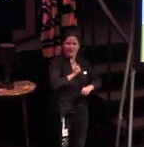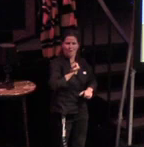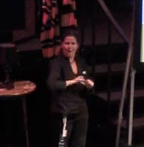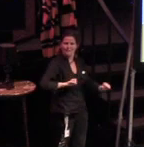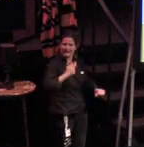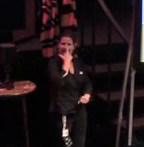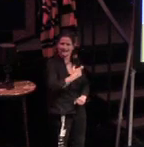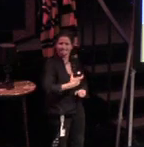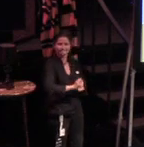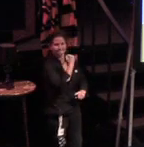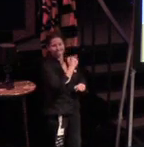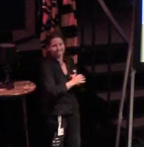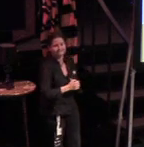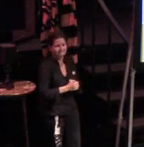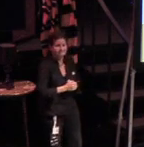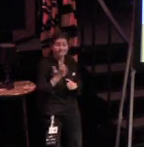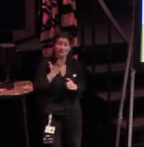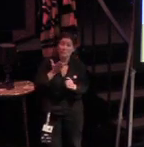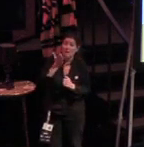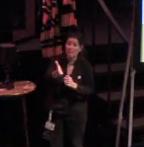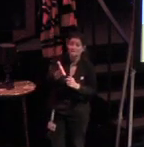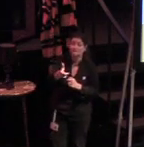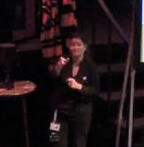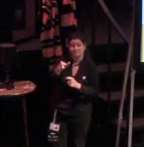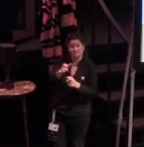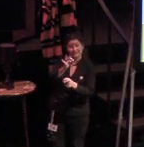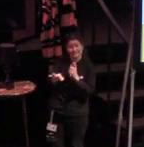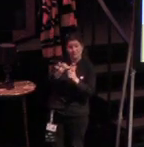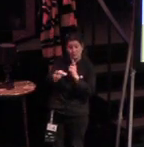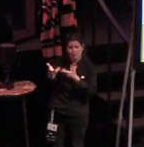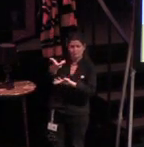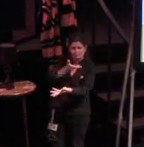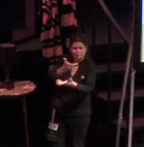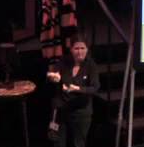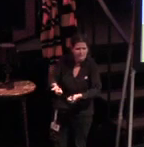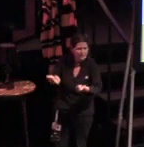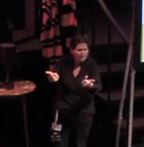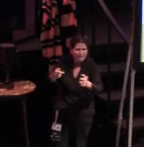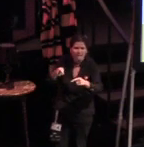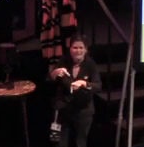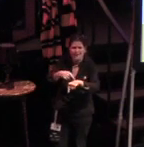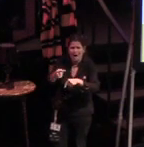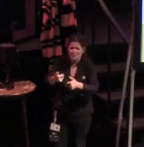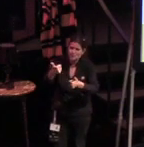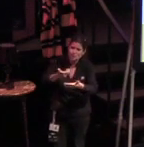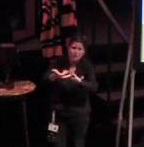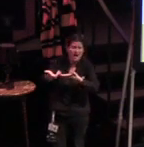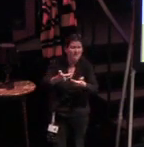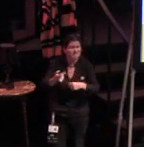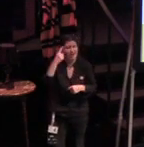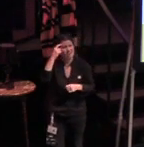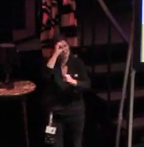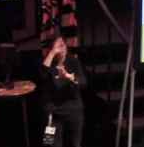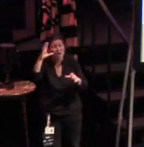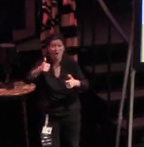and I went to the interview and had an amazing time in a really good chat with the TV day right and that's how I saw it it's just a chat